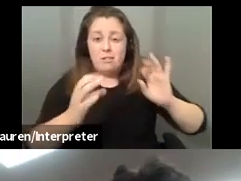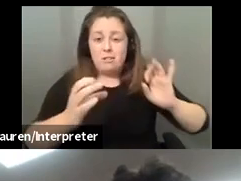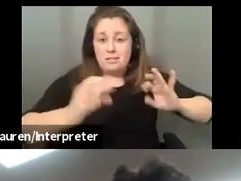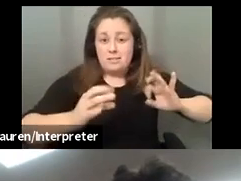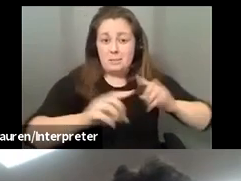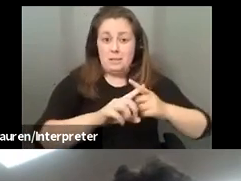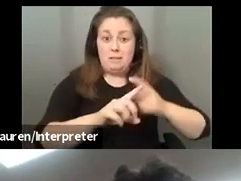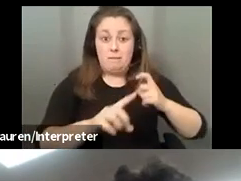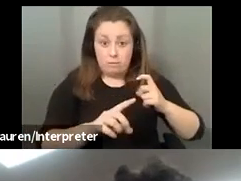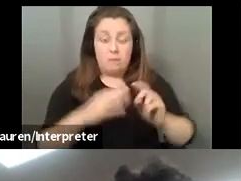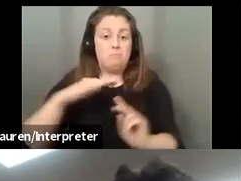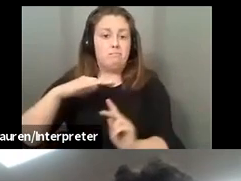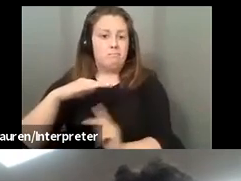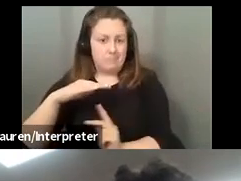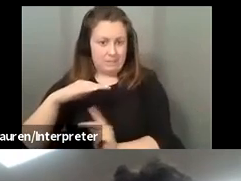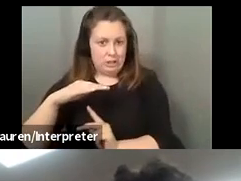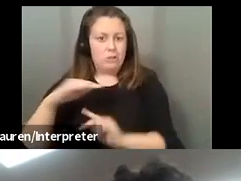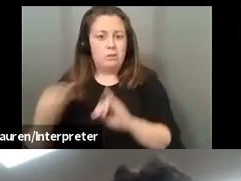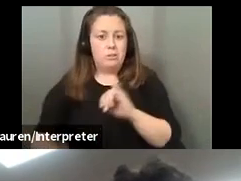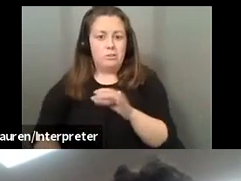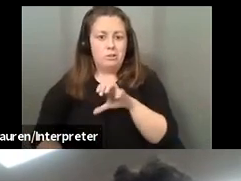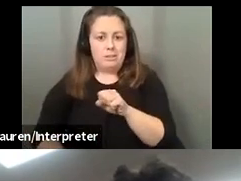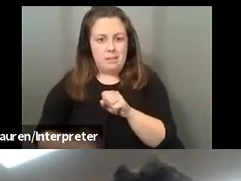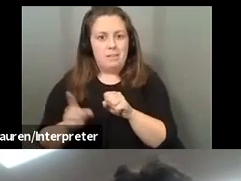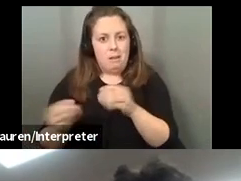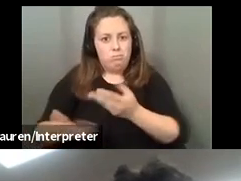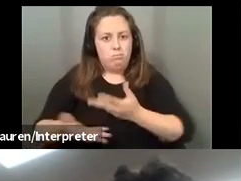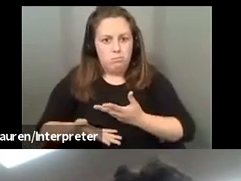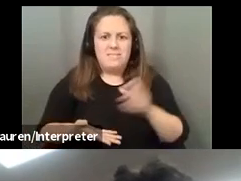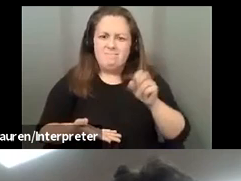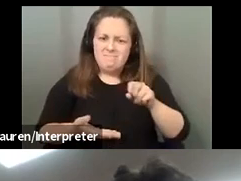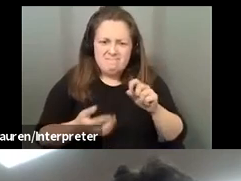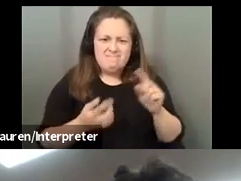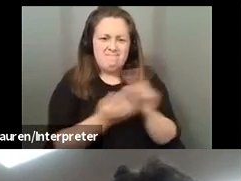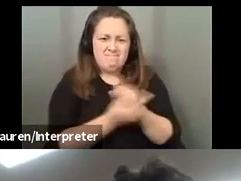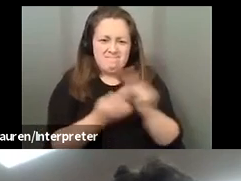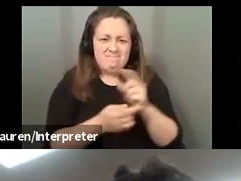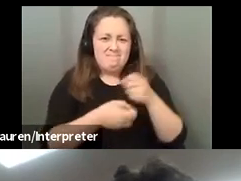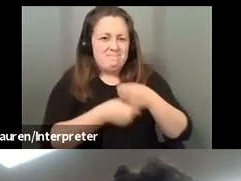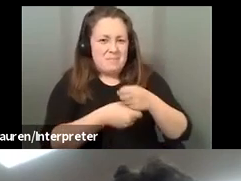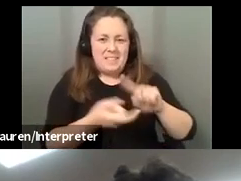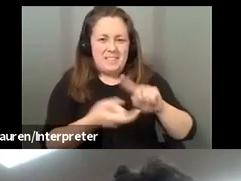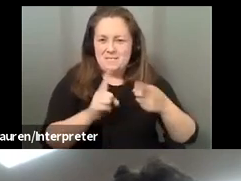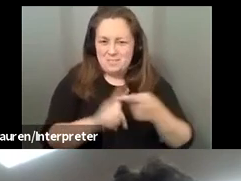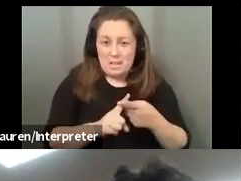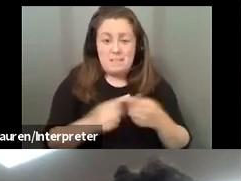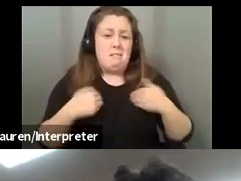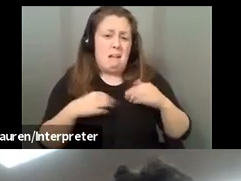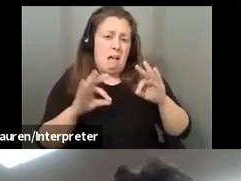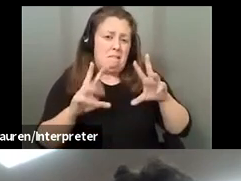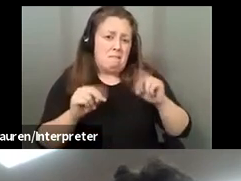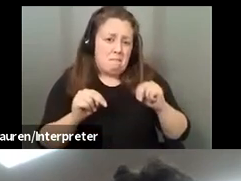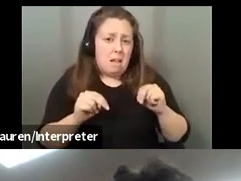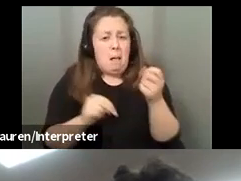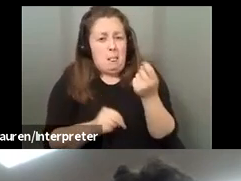Megna's kindergarten class, they said, "We make new friends. Yes, we have fun. It's weird fun, but fun." Someone